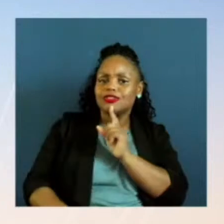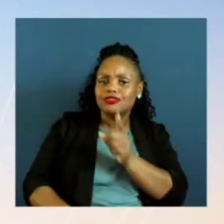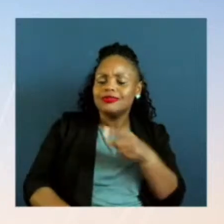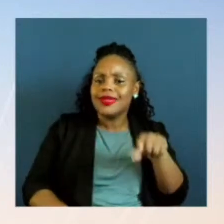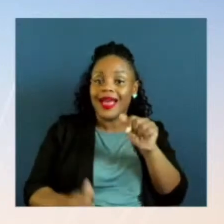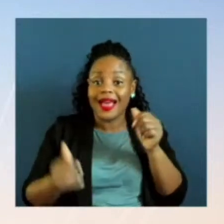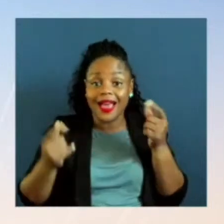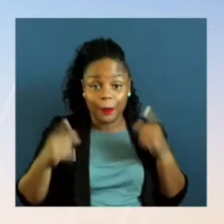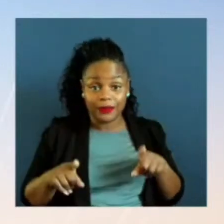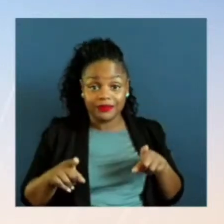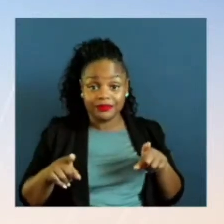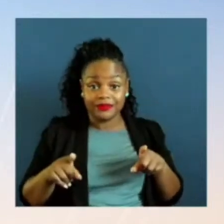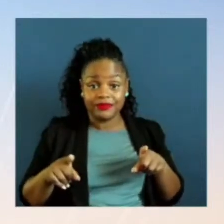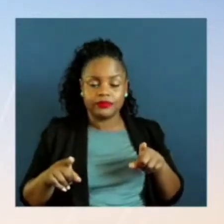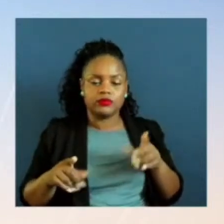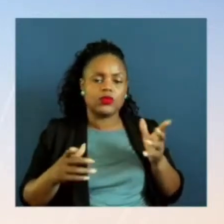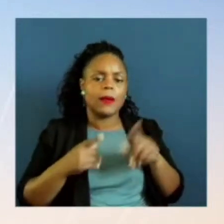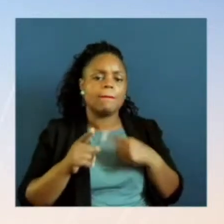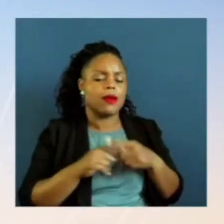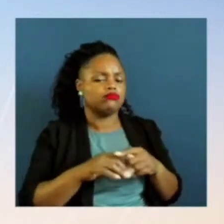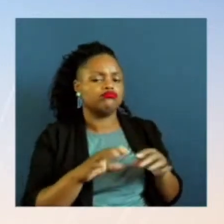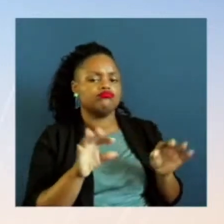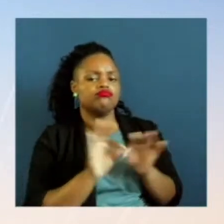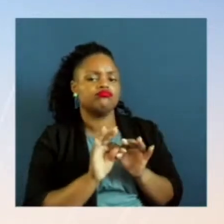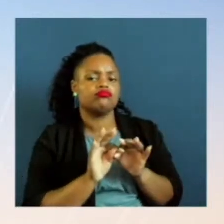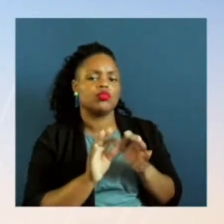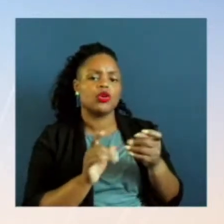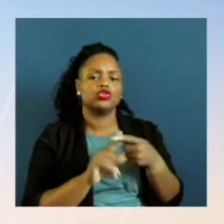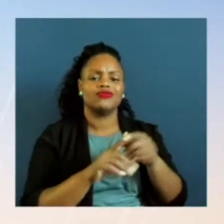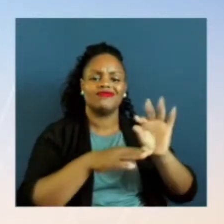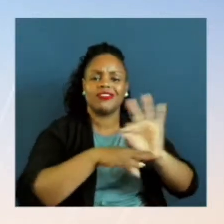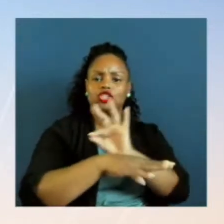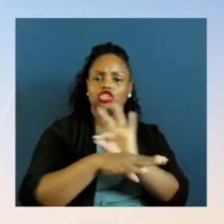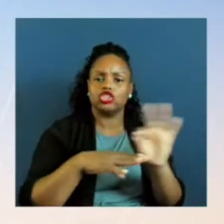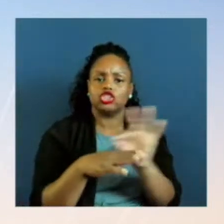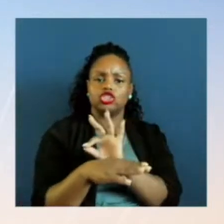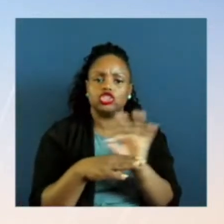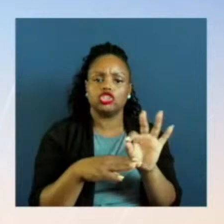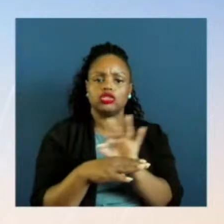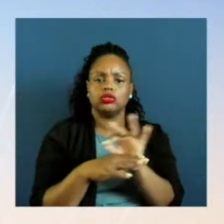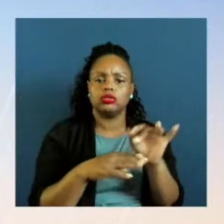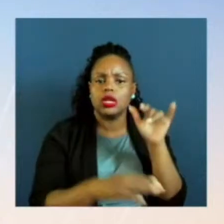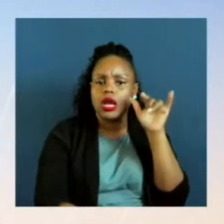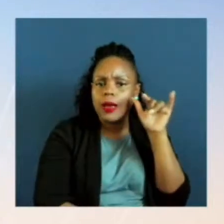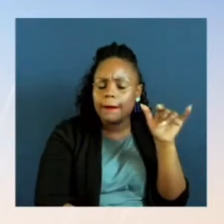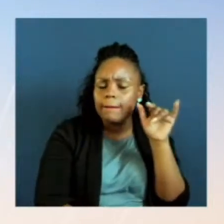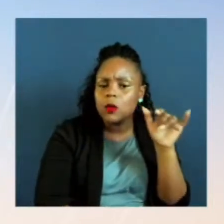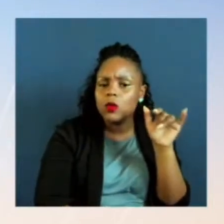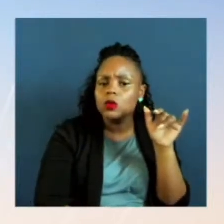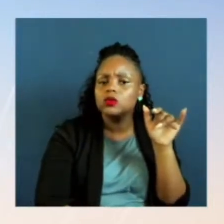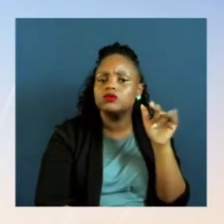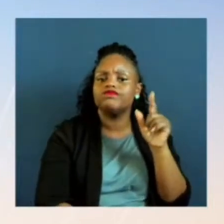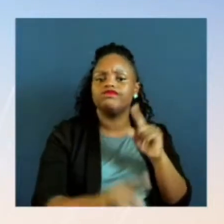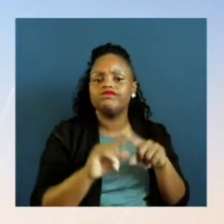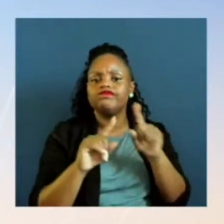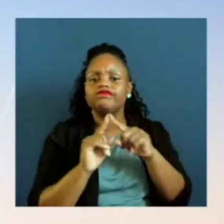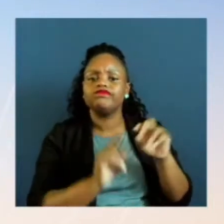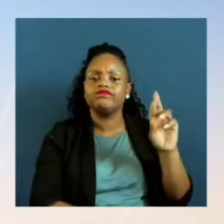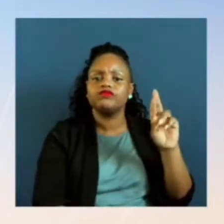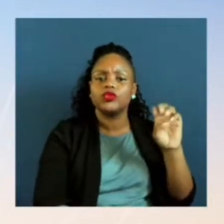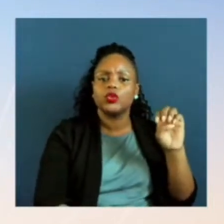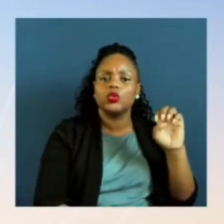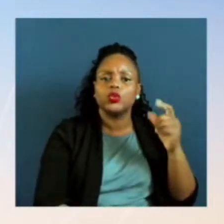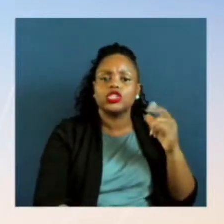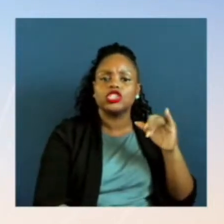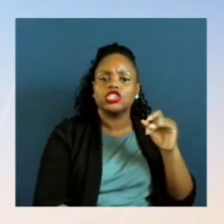getting airports functioning, right? Not just at HKIA, but in regional airports, because that's how this humanitarian assistance is going